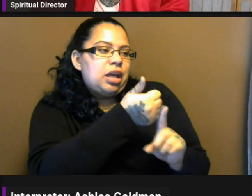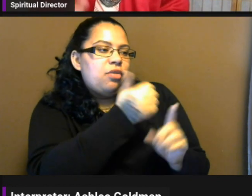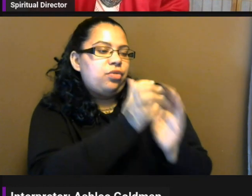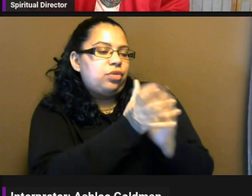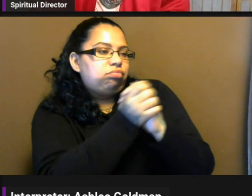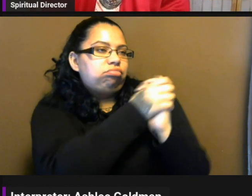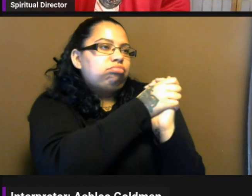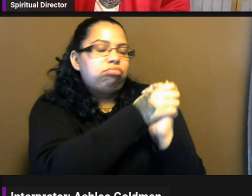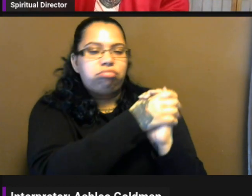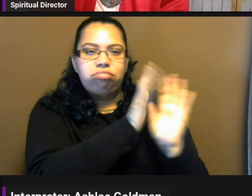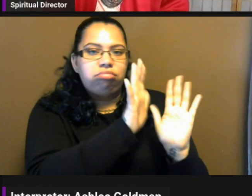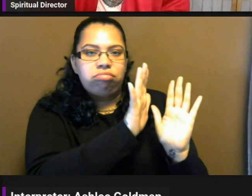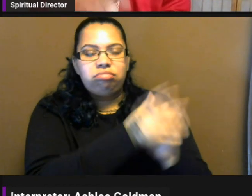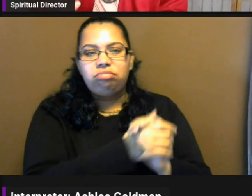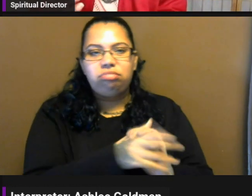self-congratulatory kudos,